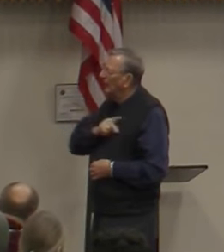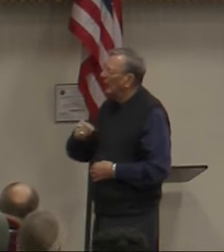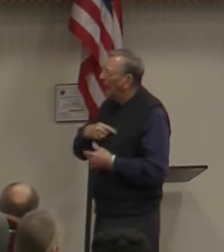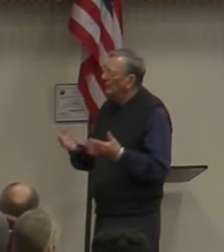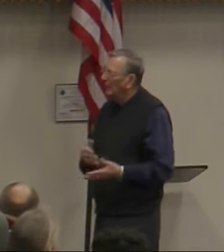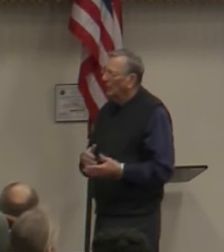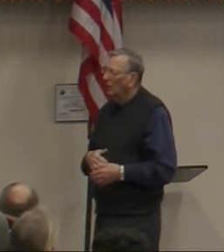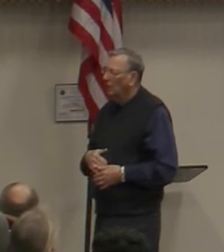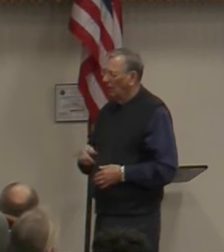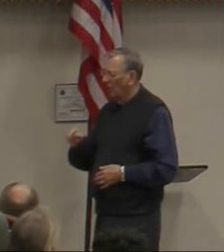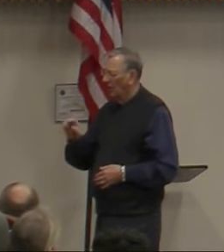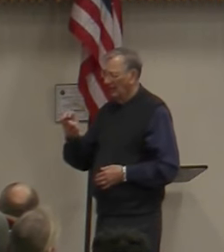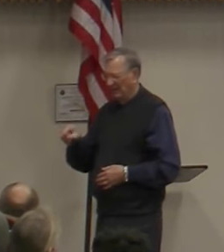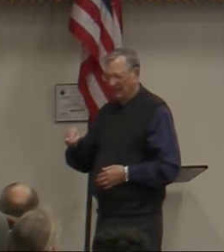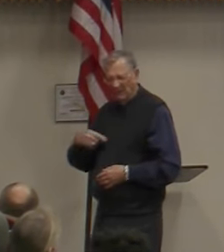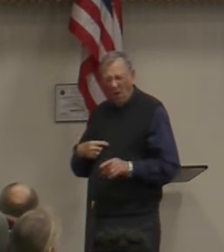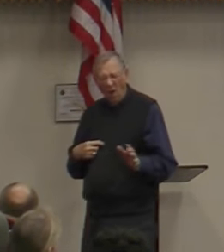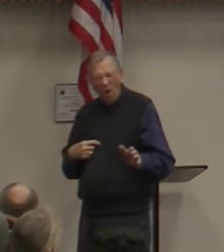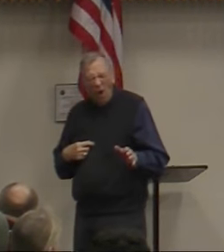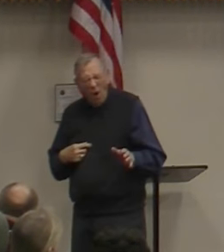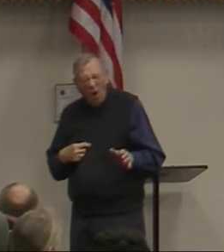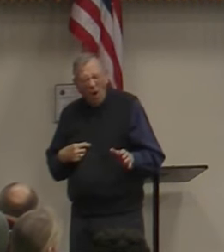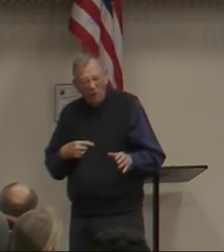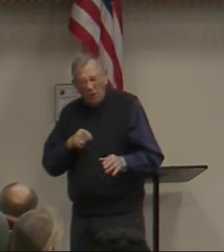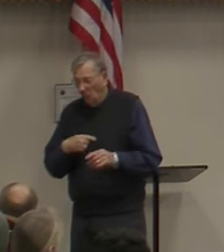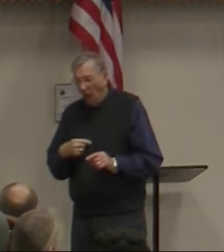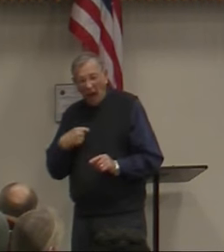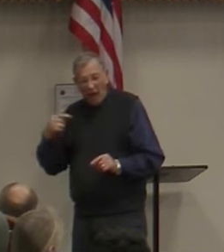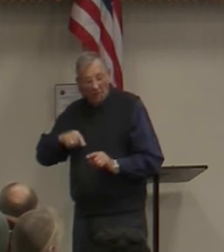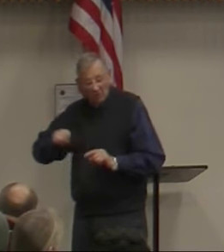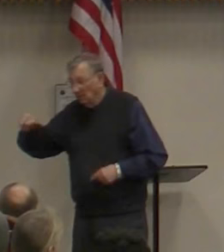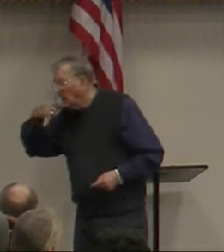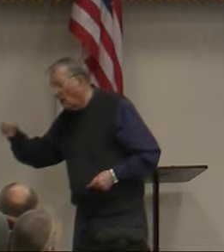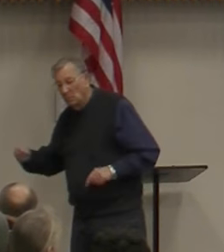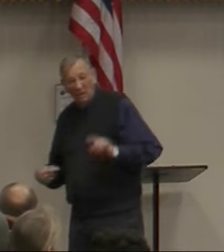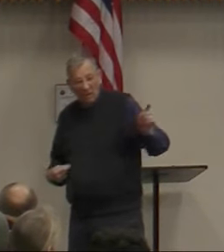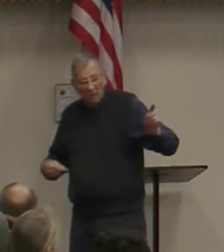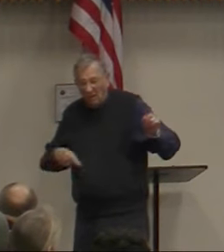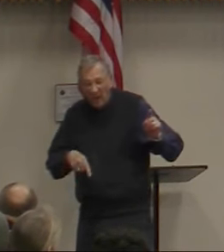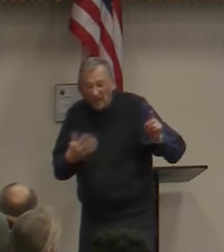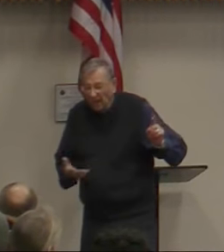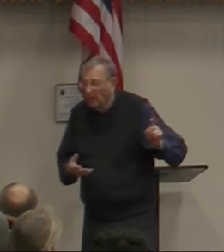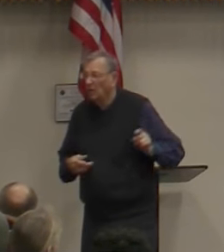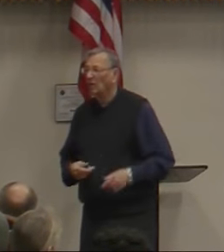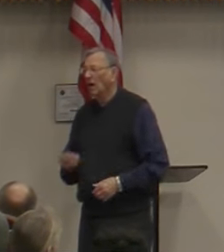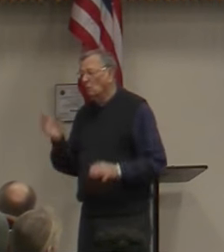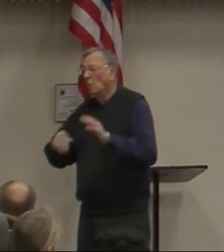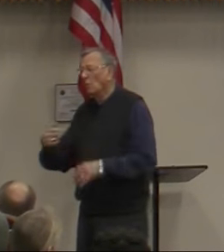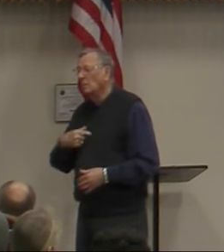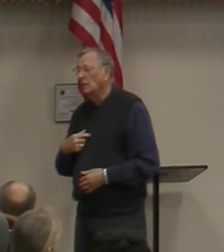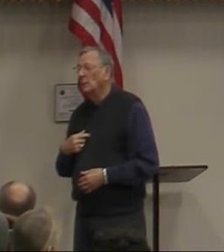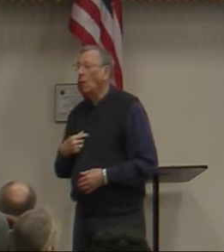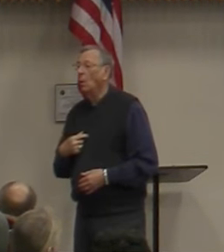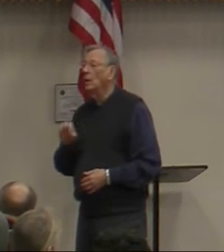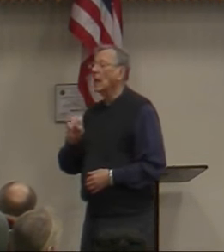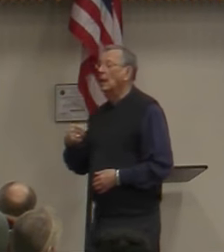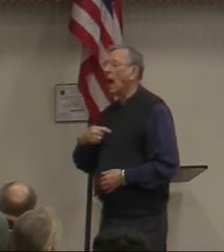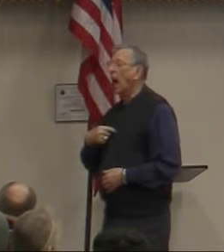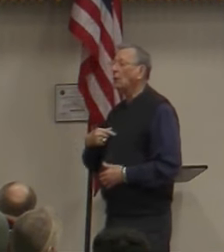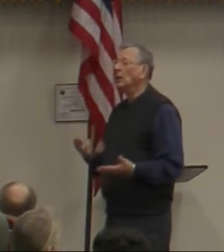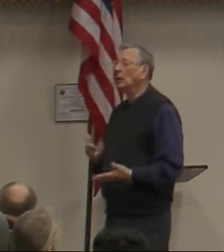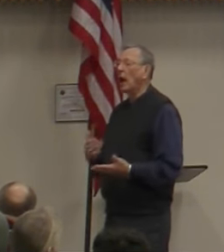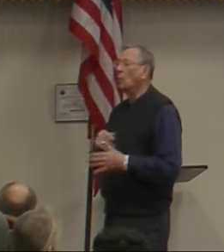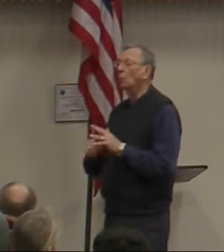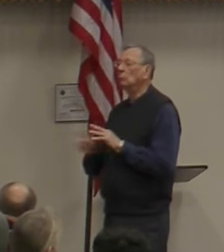trouble. Also, these prophets will be in real trouble. And Elijah said, I'll be right here when you get